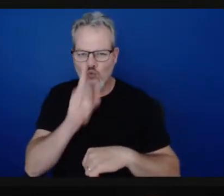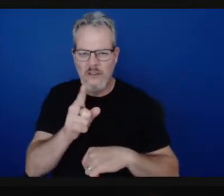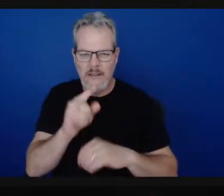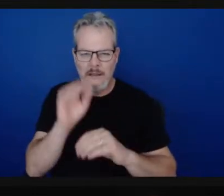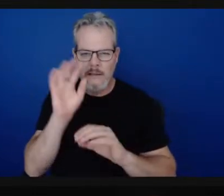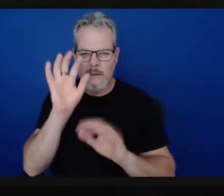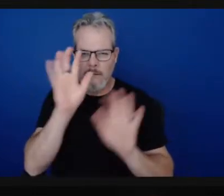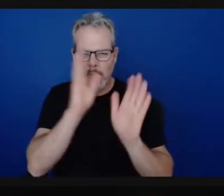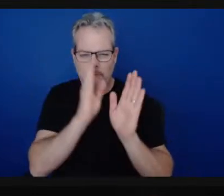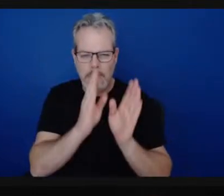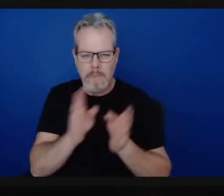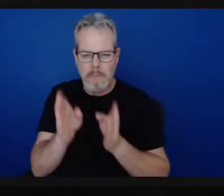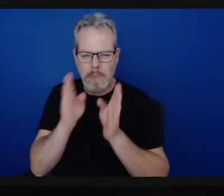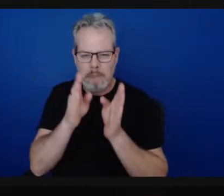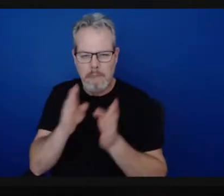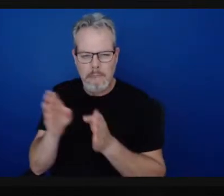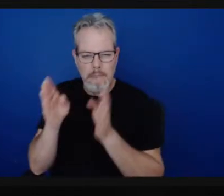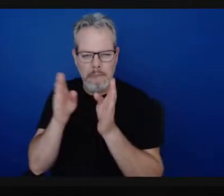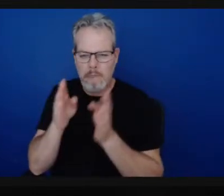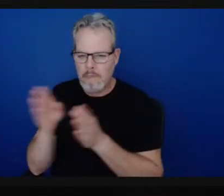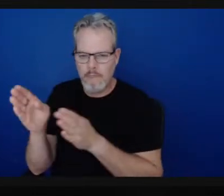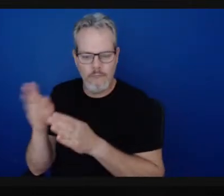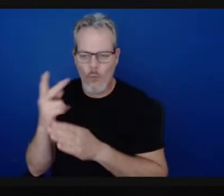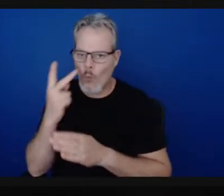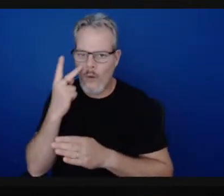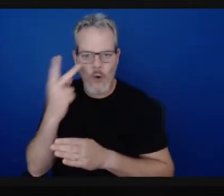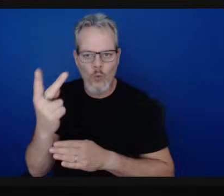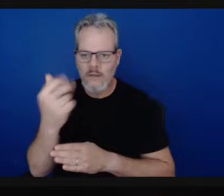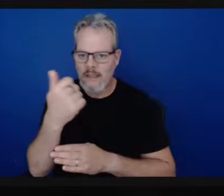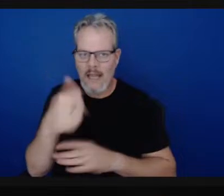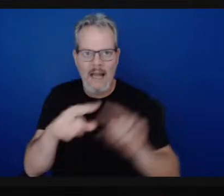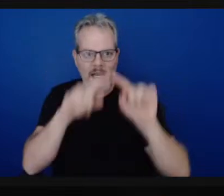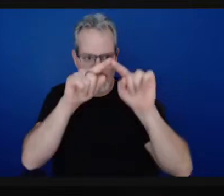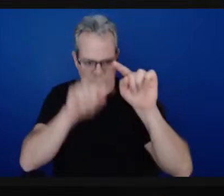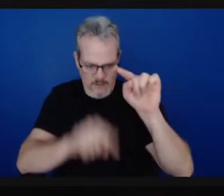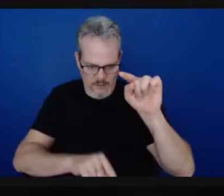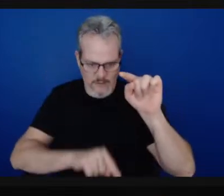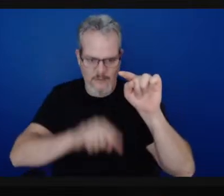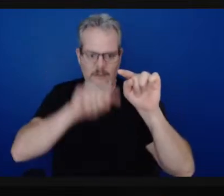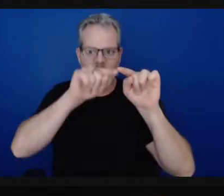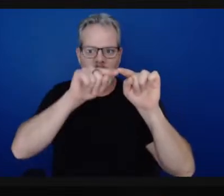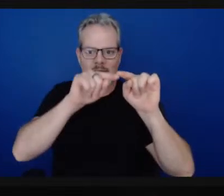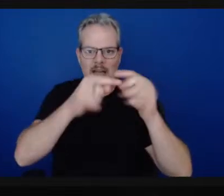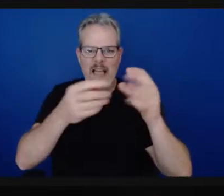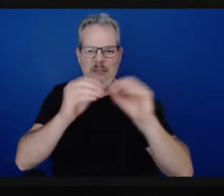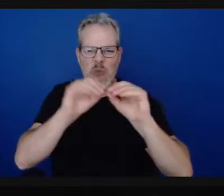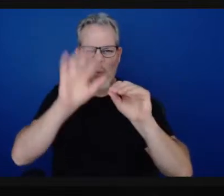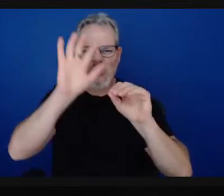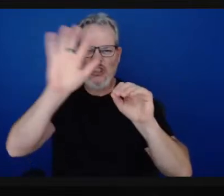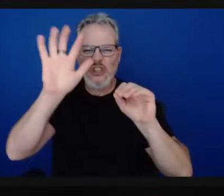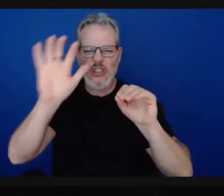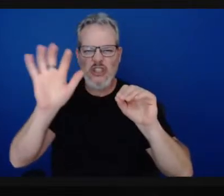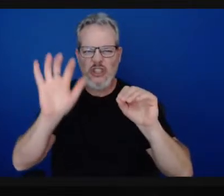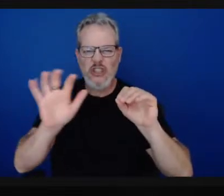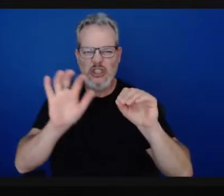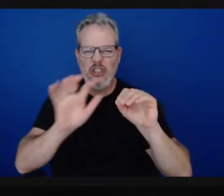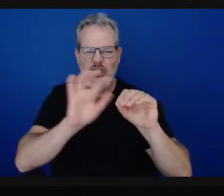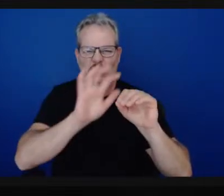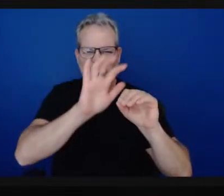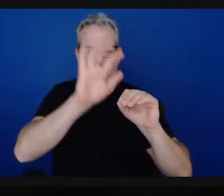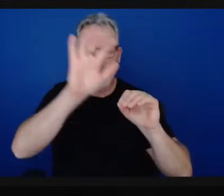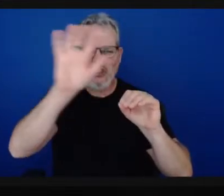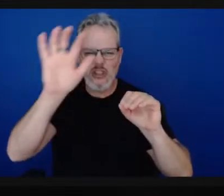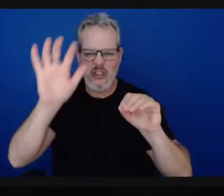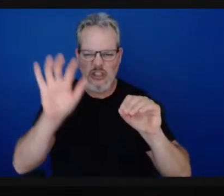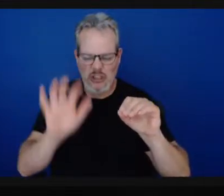see these vertical strips, right? It's much more distributed around here. And this is going to